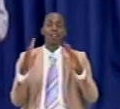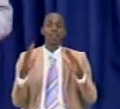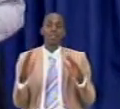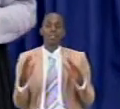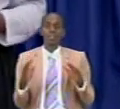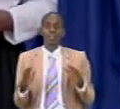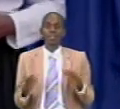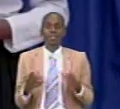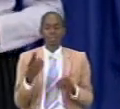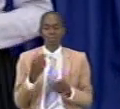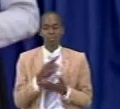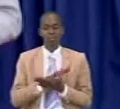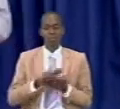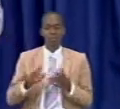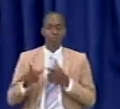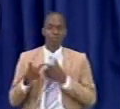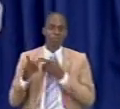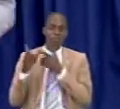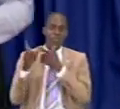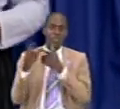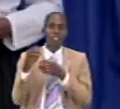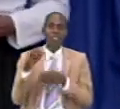the righteousness